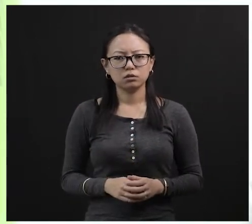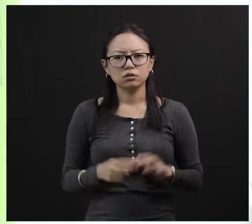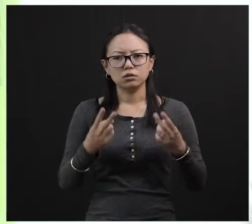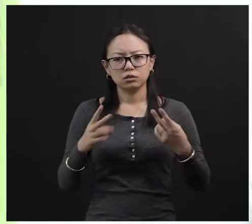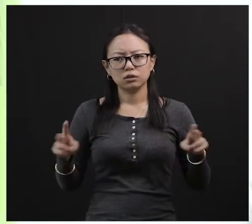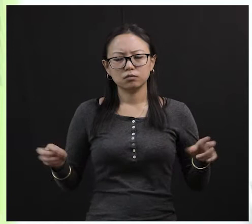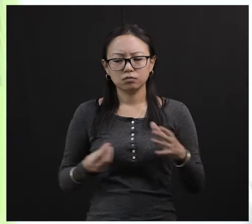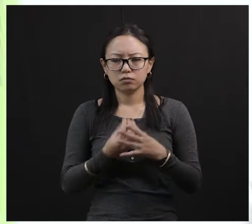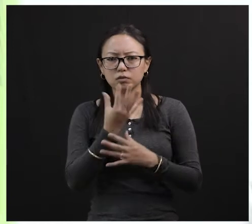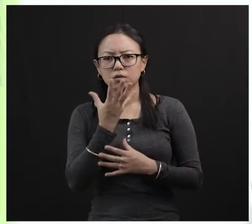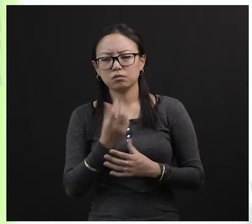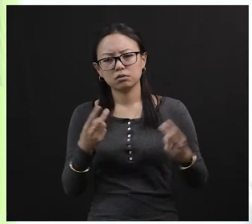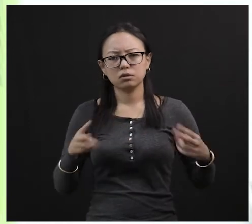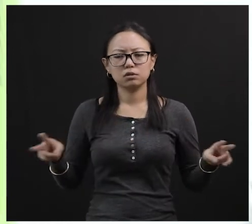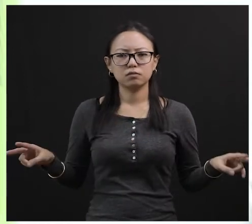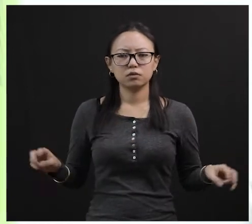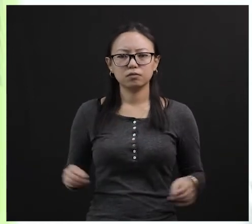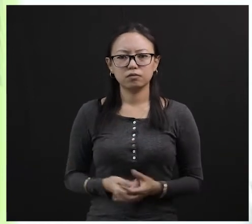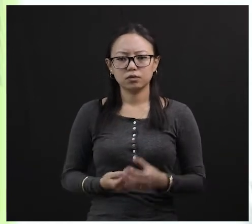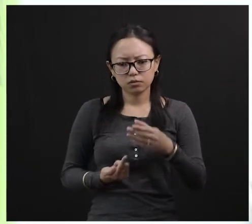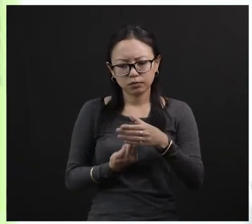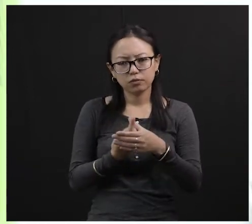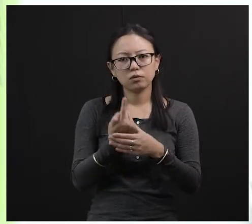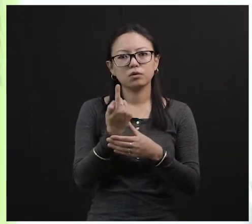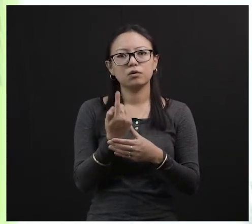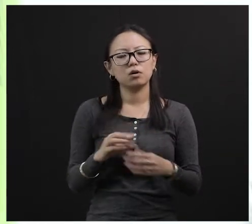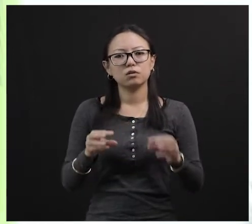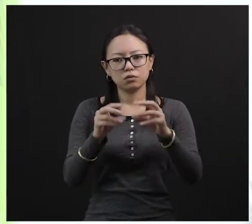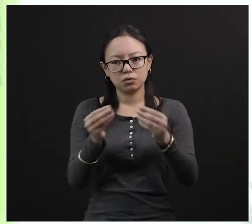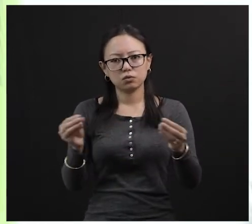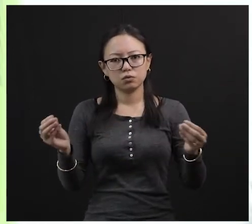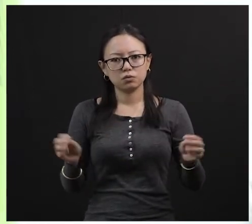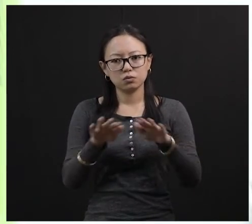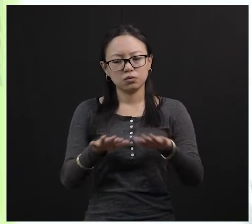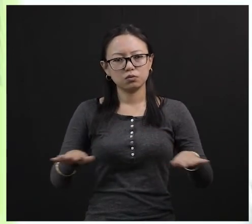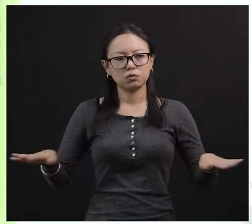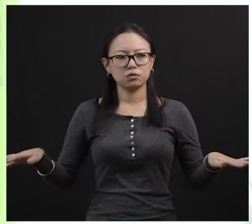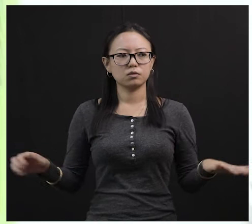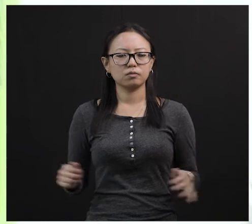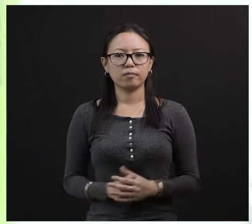other class also we started about the importance of plants, right? So let us see, even today,